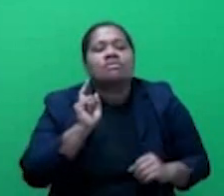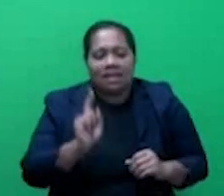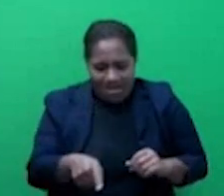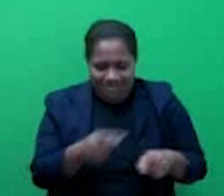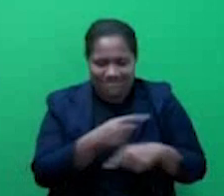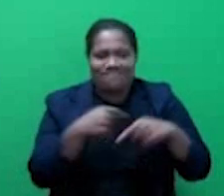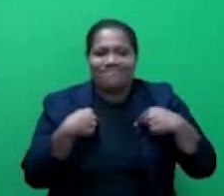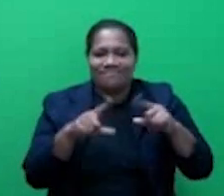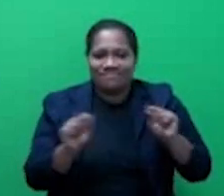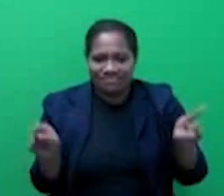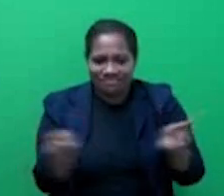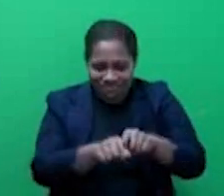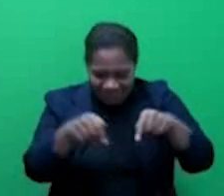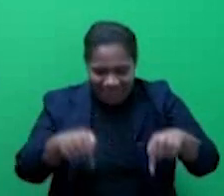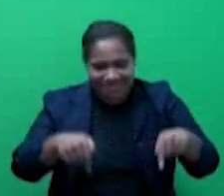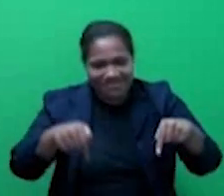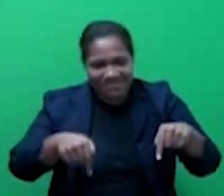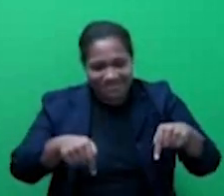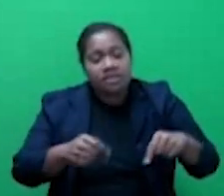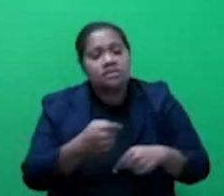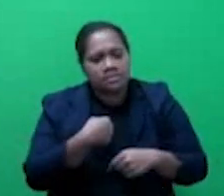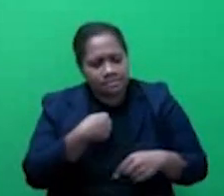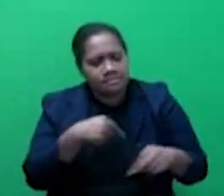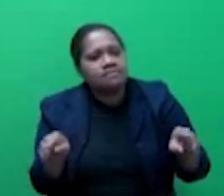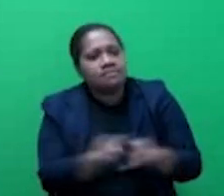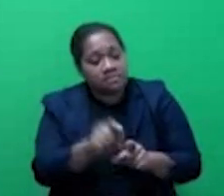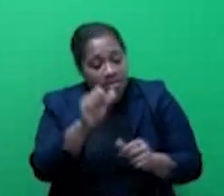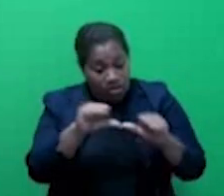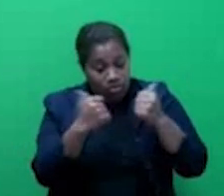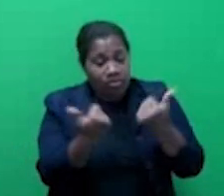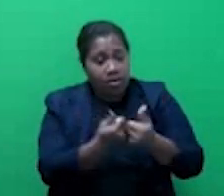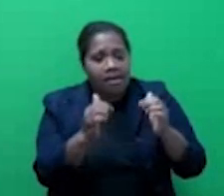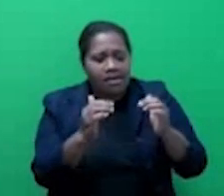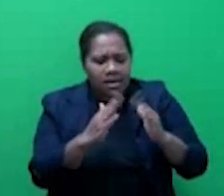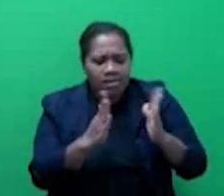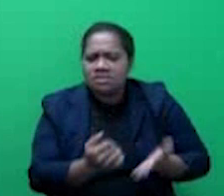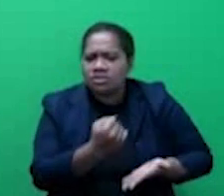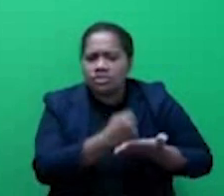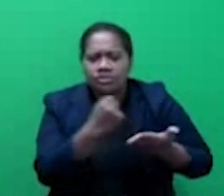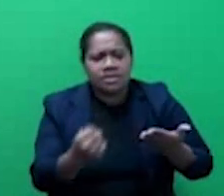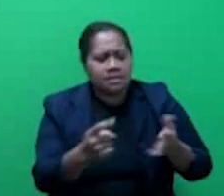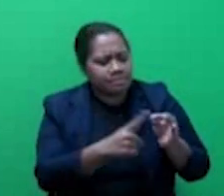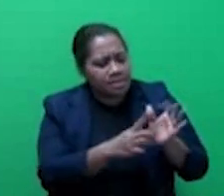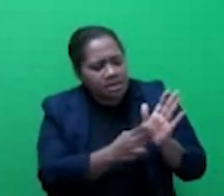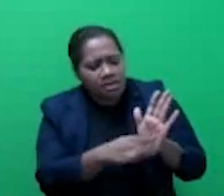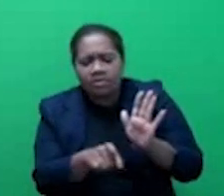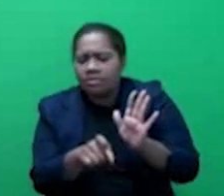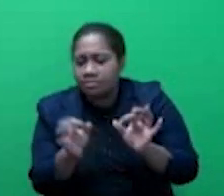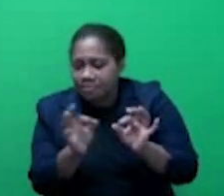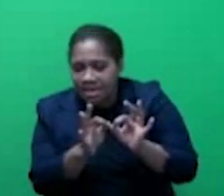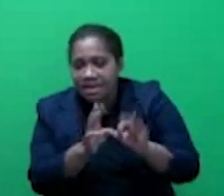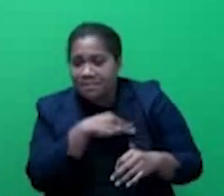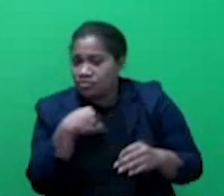here. And I also agree that Housing Authority, PRB, or Ministry of Housing cannot